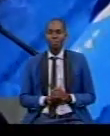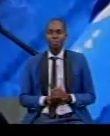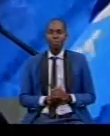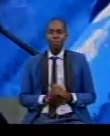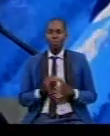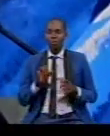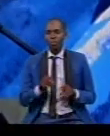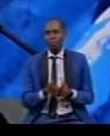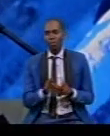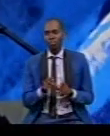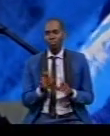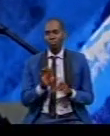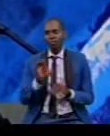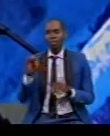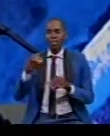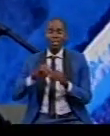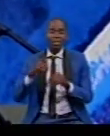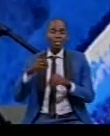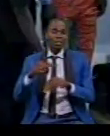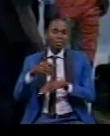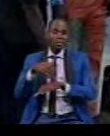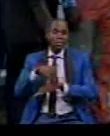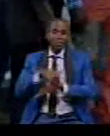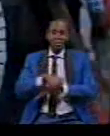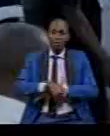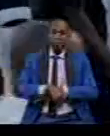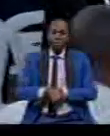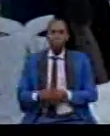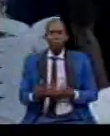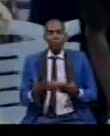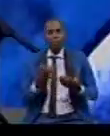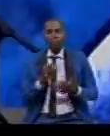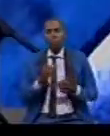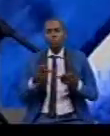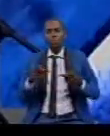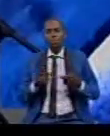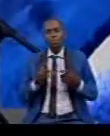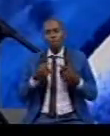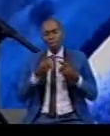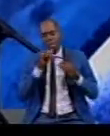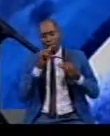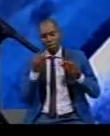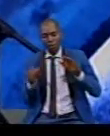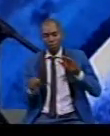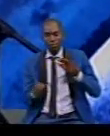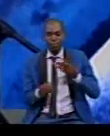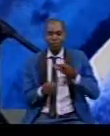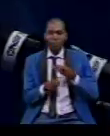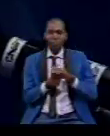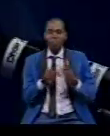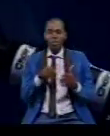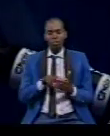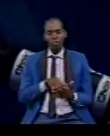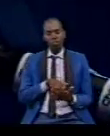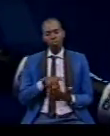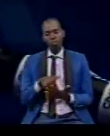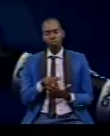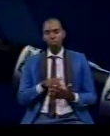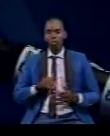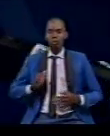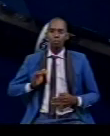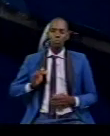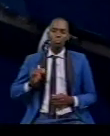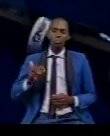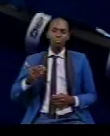sicknesses, financial sicknesses, mental sicknesses, heart sicknesses,